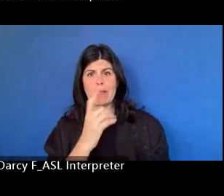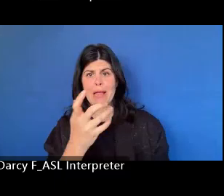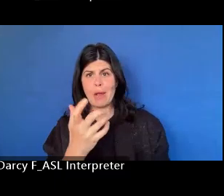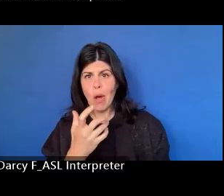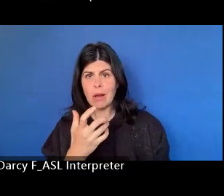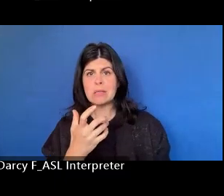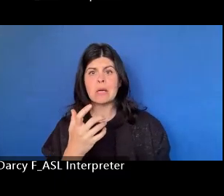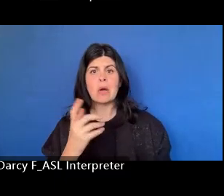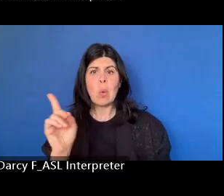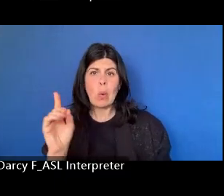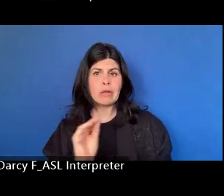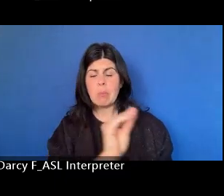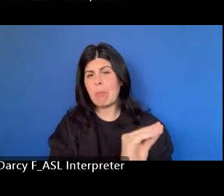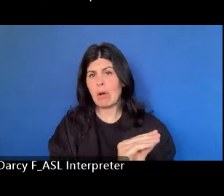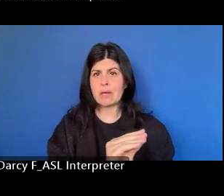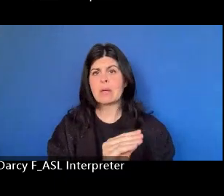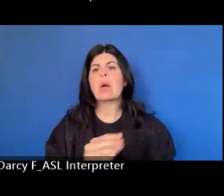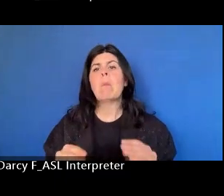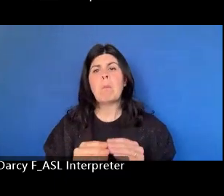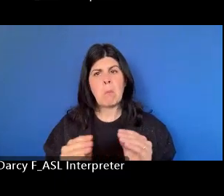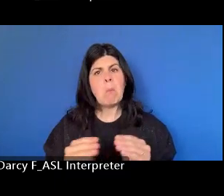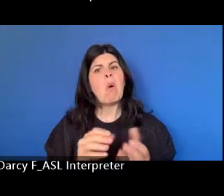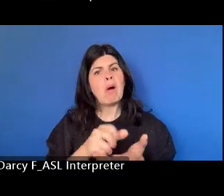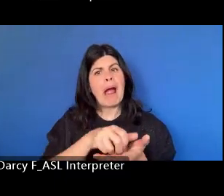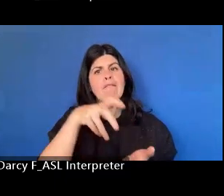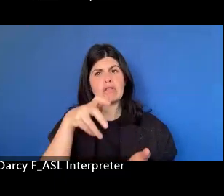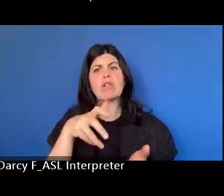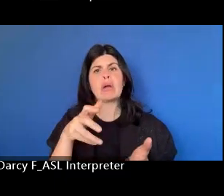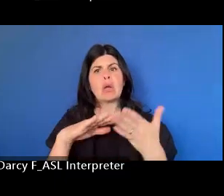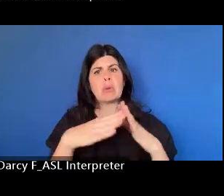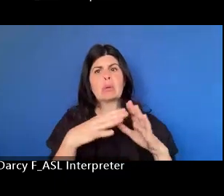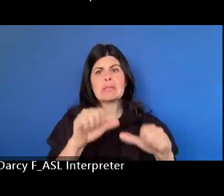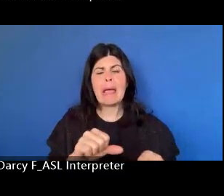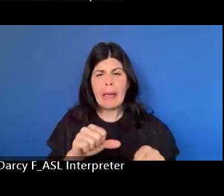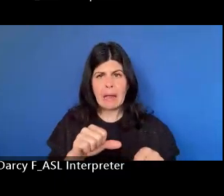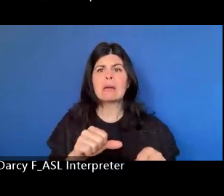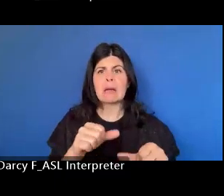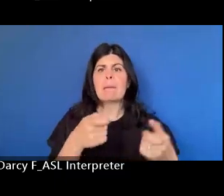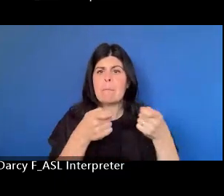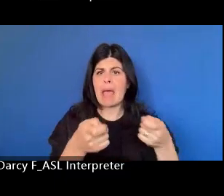more affluent communities where they can absorb the cost of this without losing their homes.